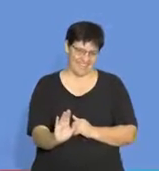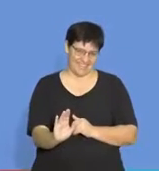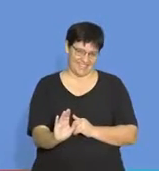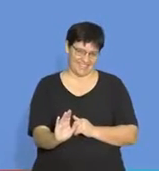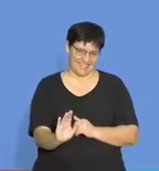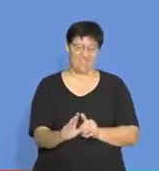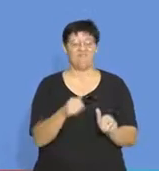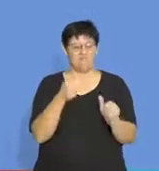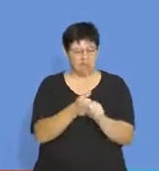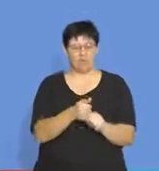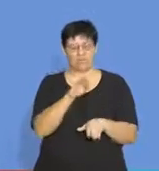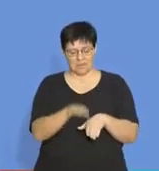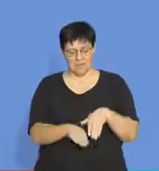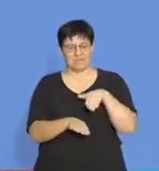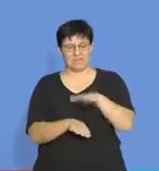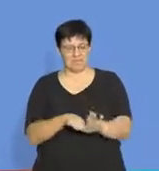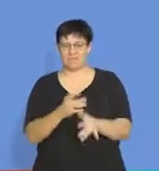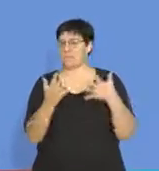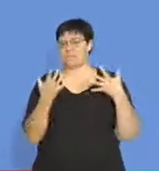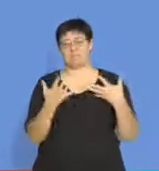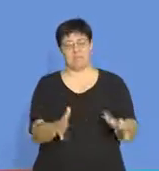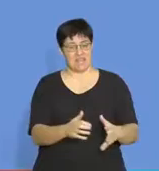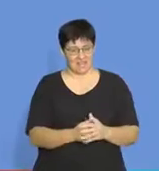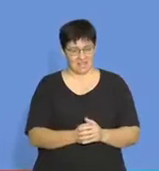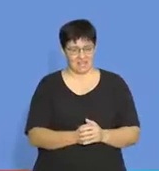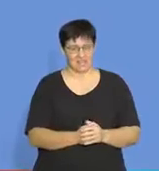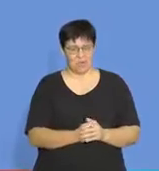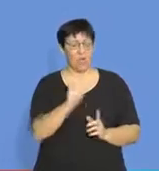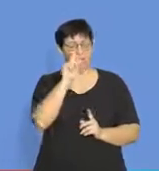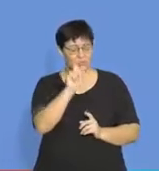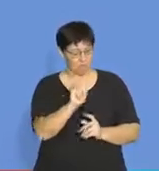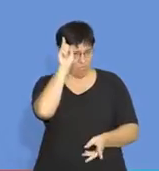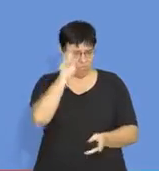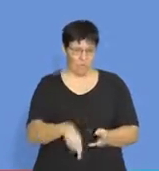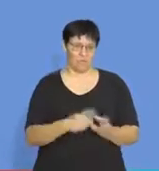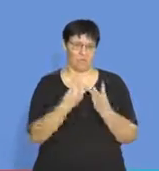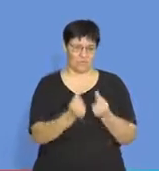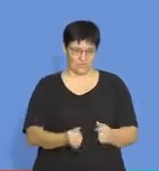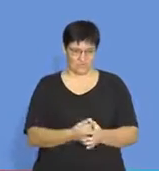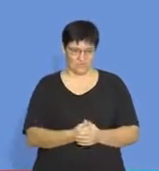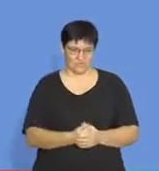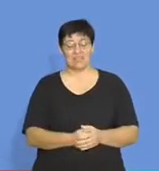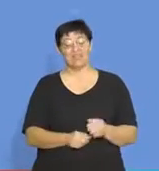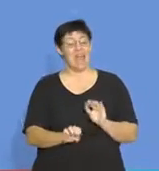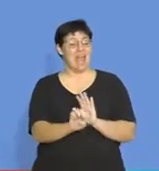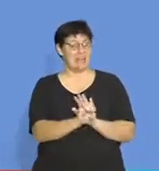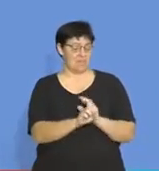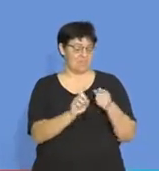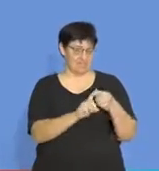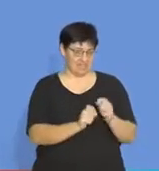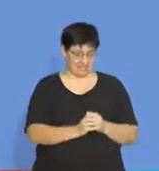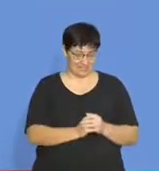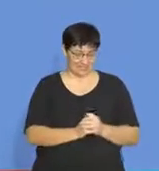to follow the steps that I gave you in order to solve all of these questions. So let's have a look at our first example for the